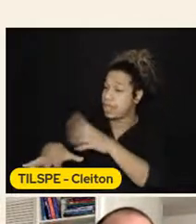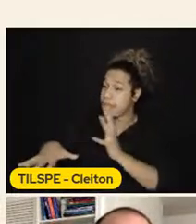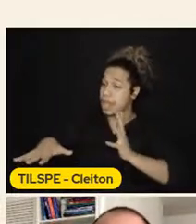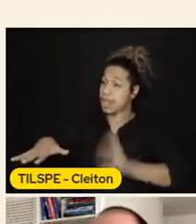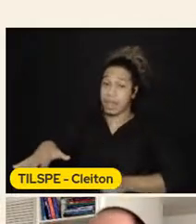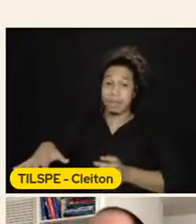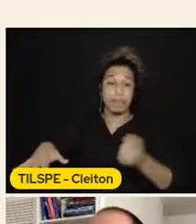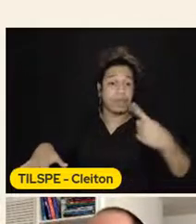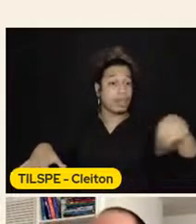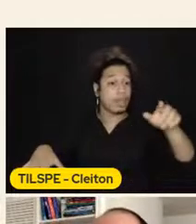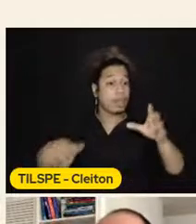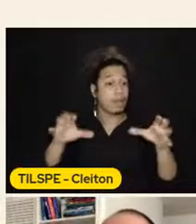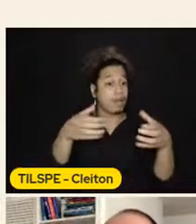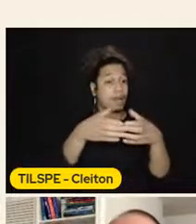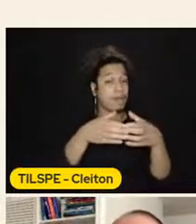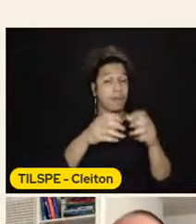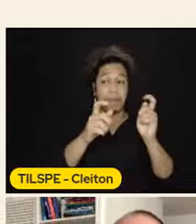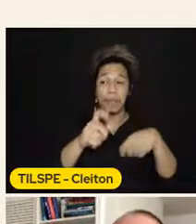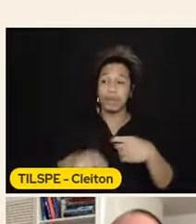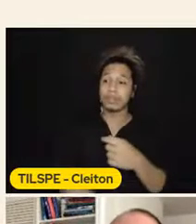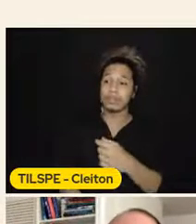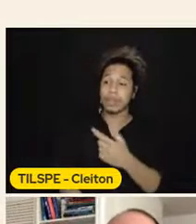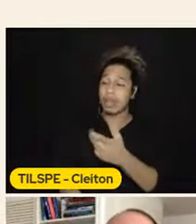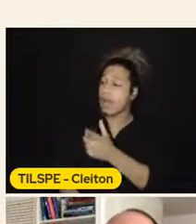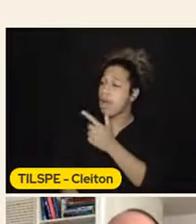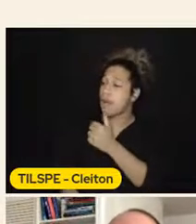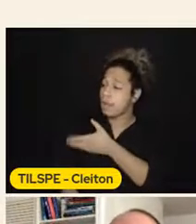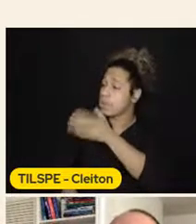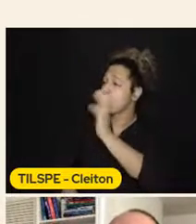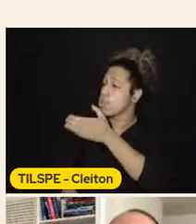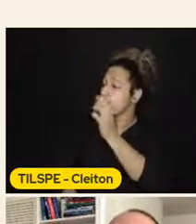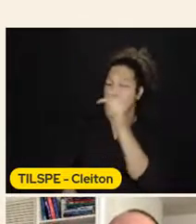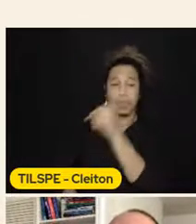community can use. So even though the idea